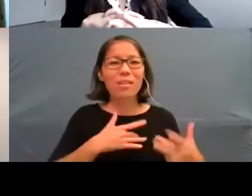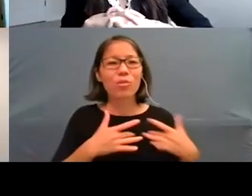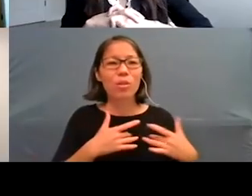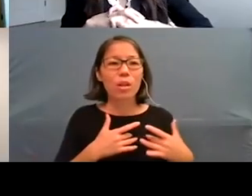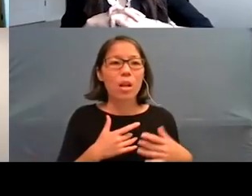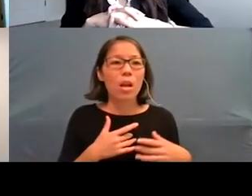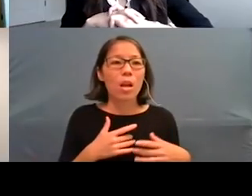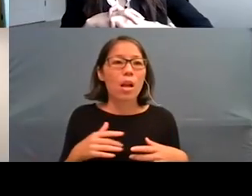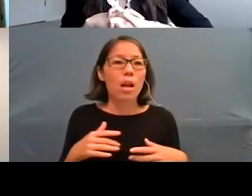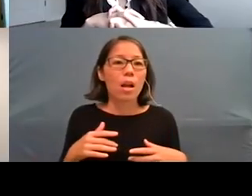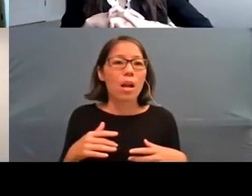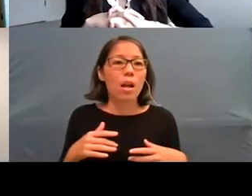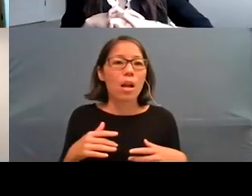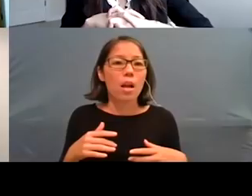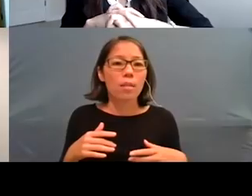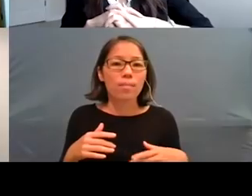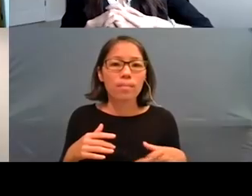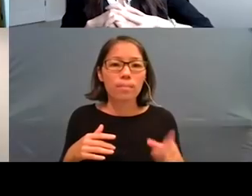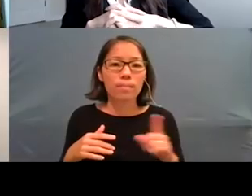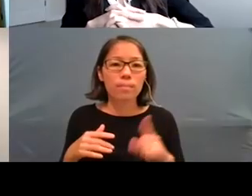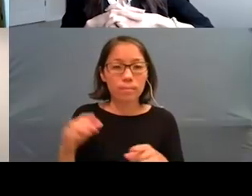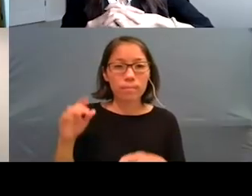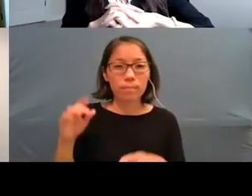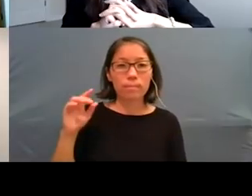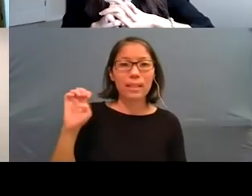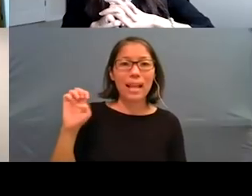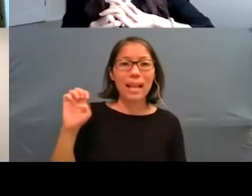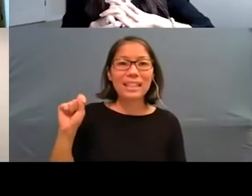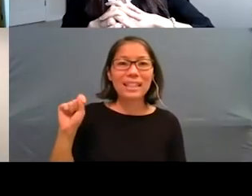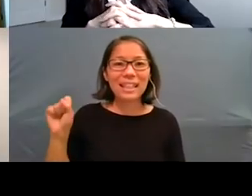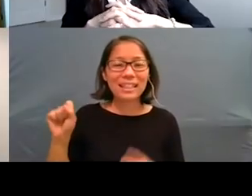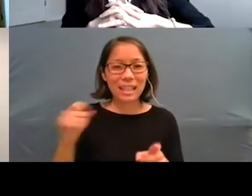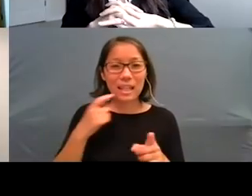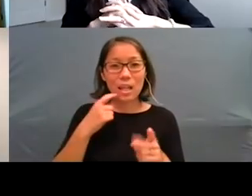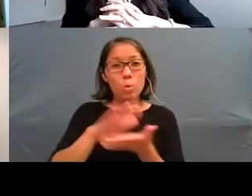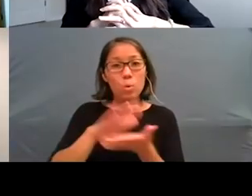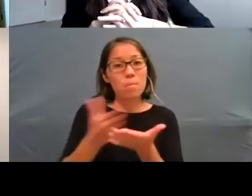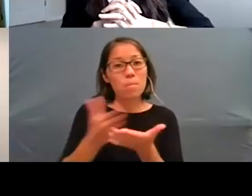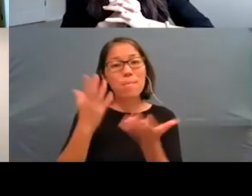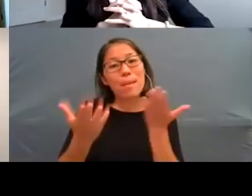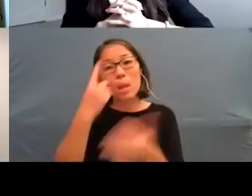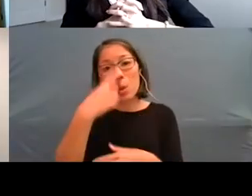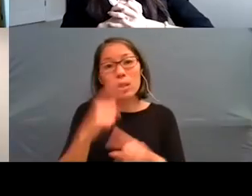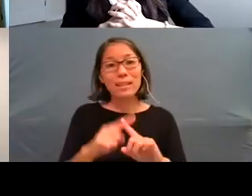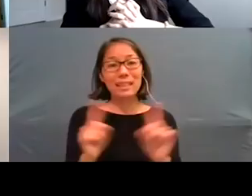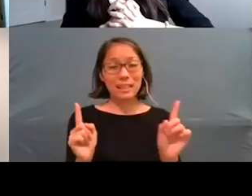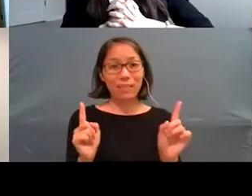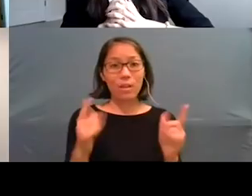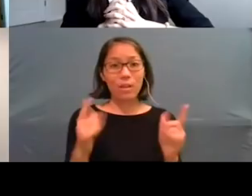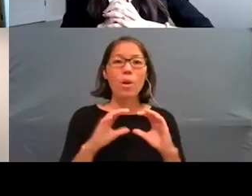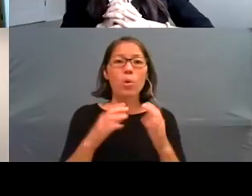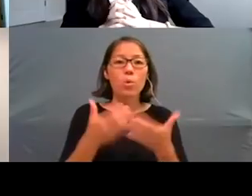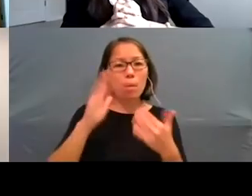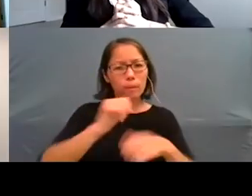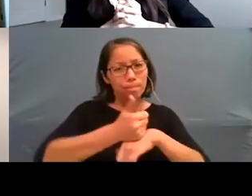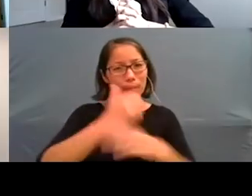are. And the school supplies may look a little bit different. We do have a group that is going to work on putting out lists specifically for our